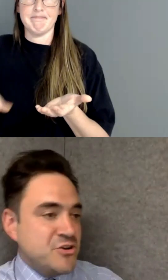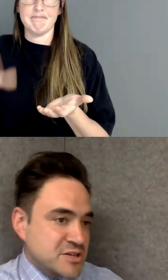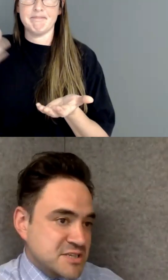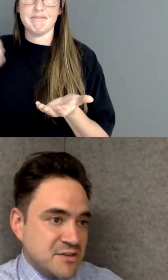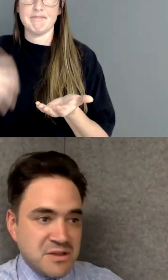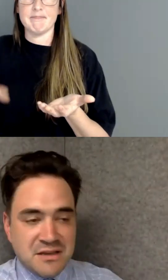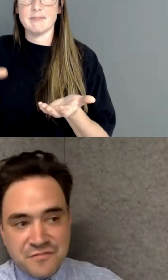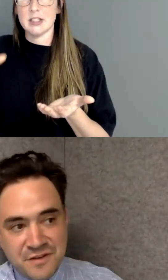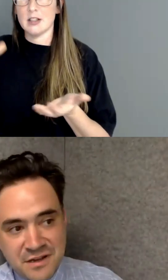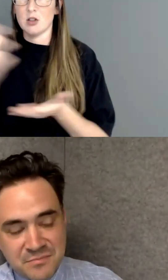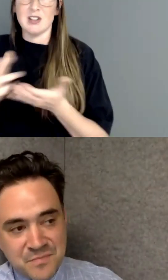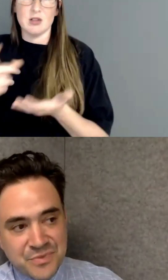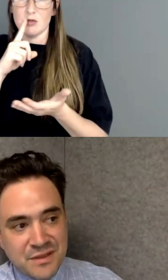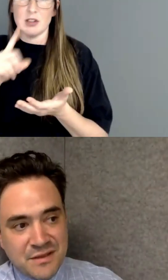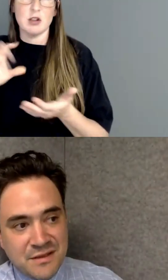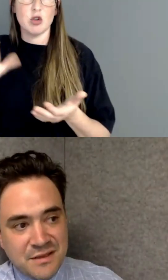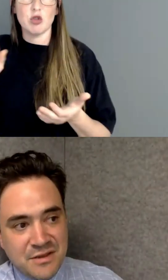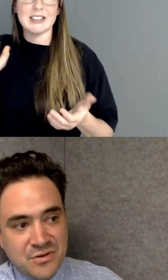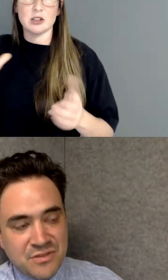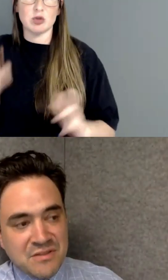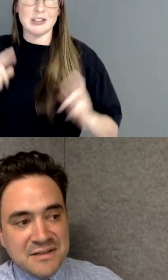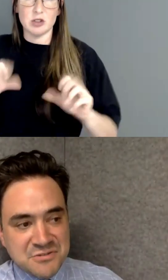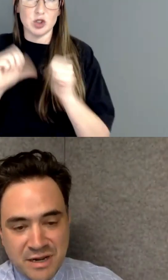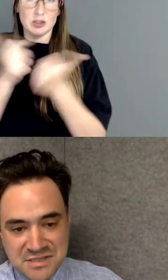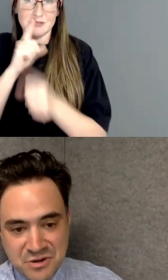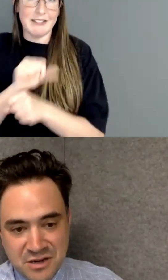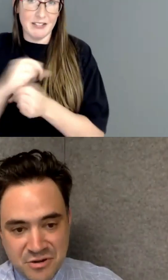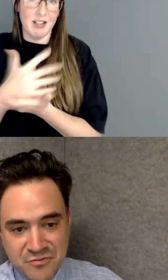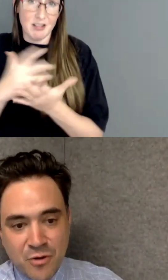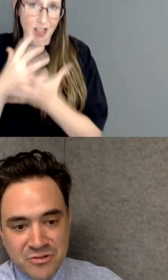unifier. In New York State, we have, you know, the Alliance for